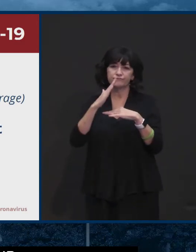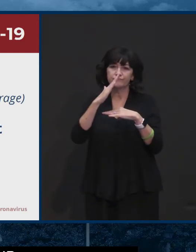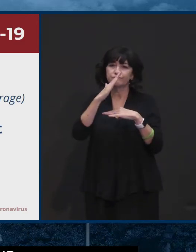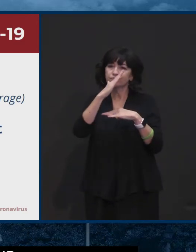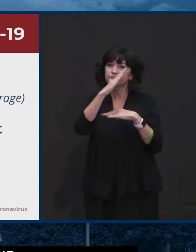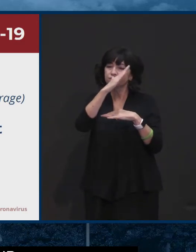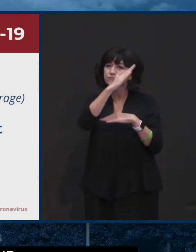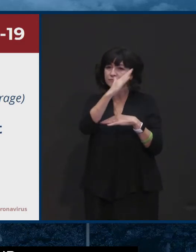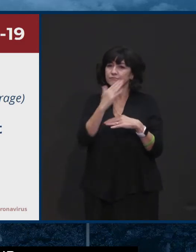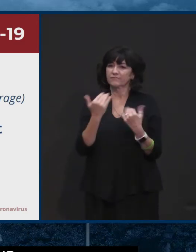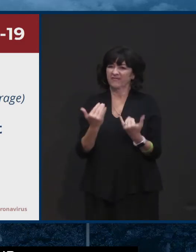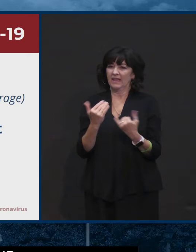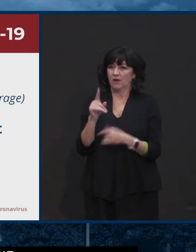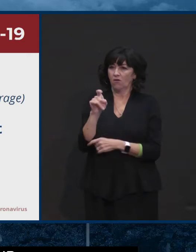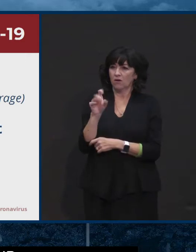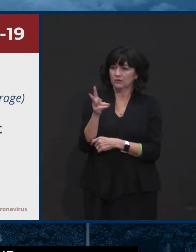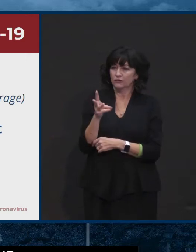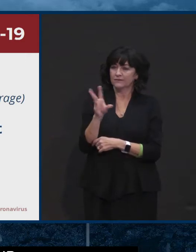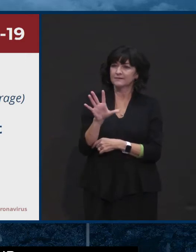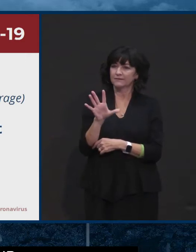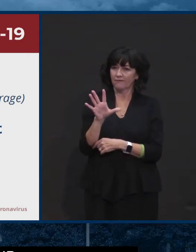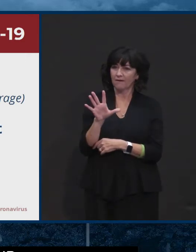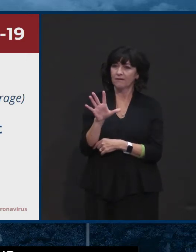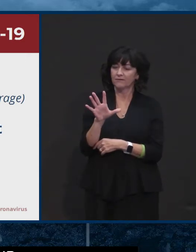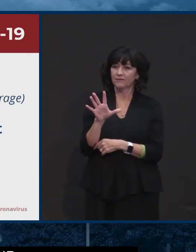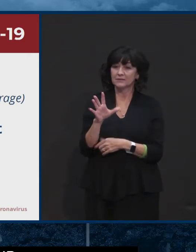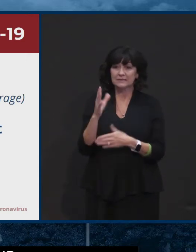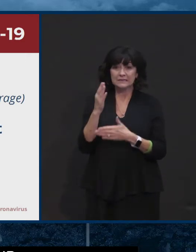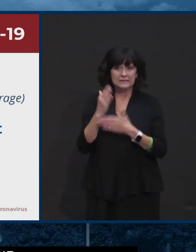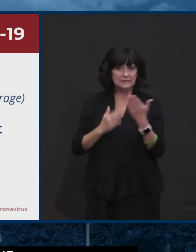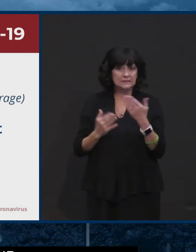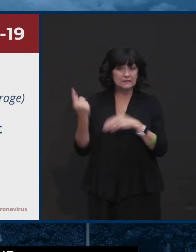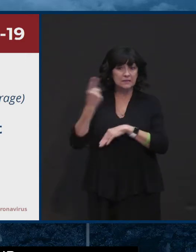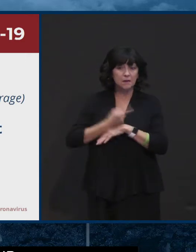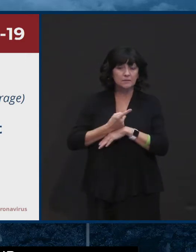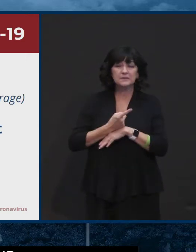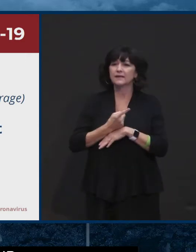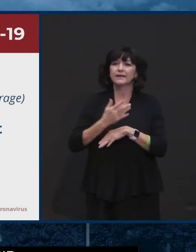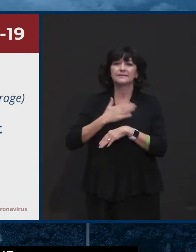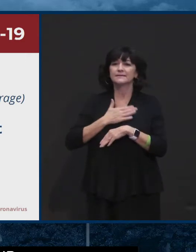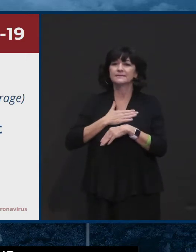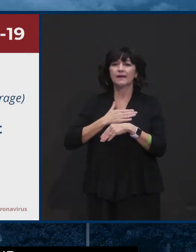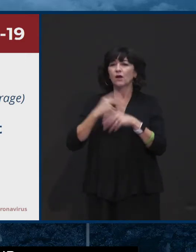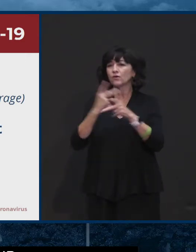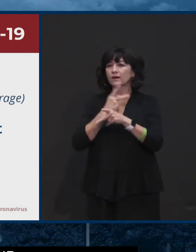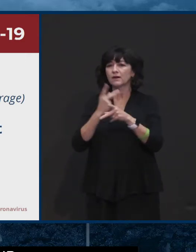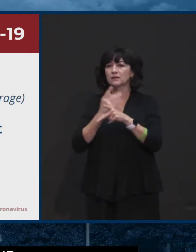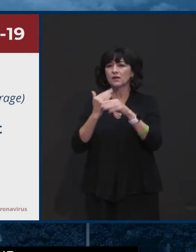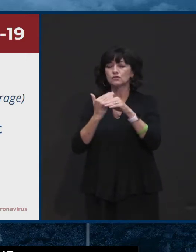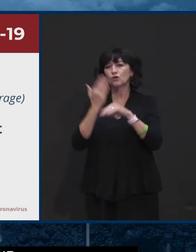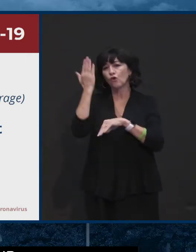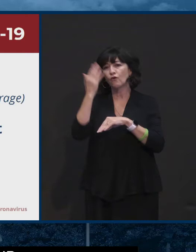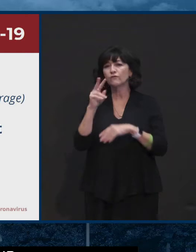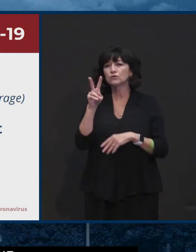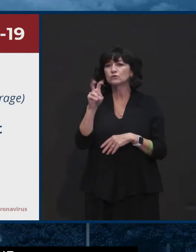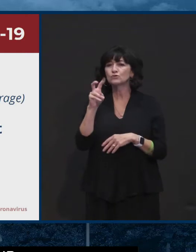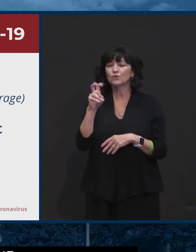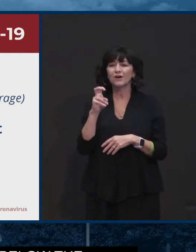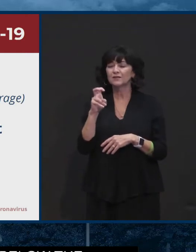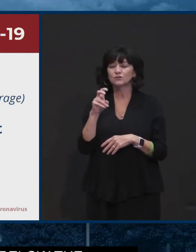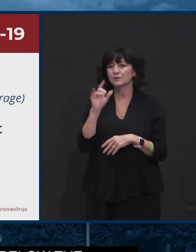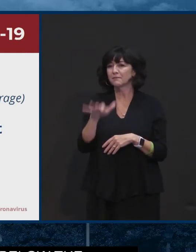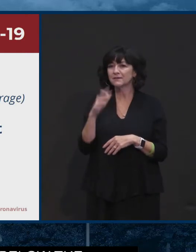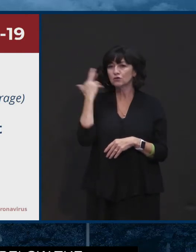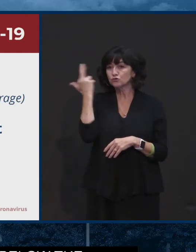is 165, and we have some days that go over 200. A lot of that is a function of the fact that we're actually testing so